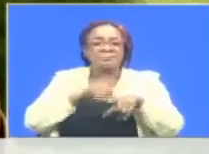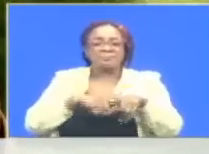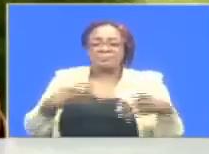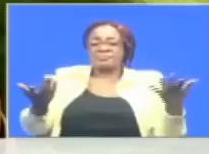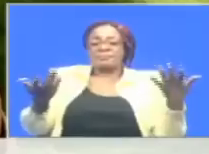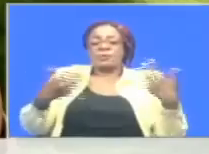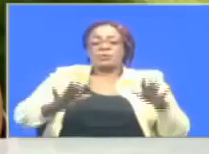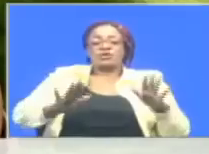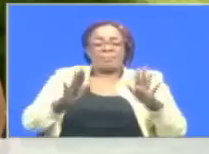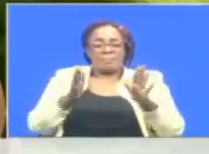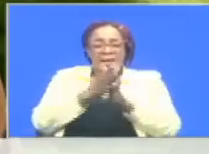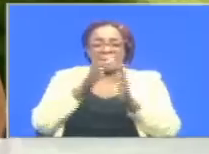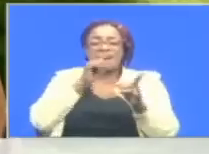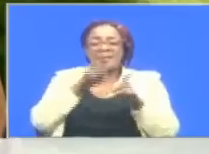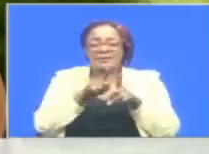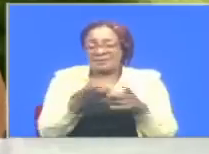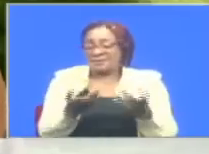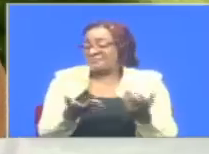being brothers.